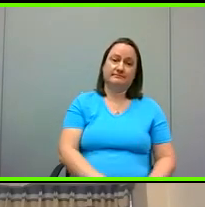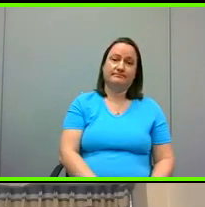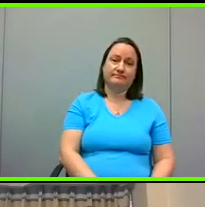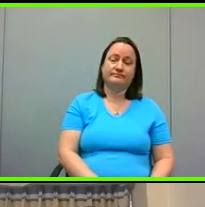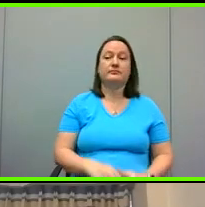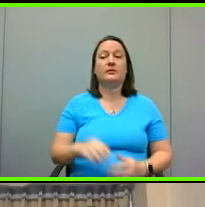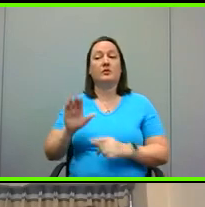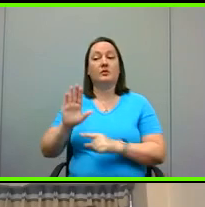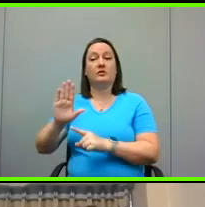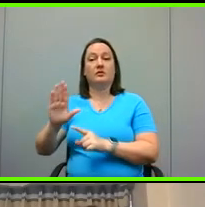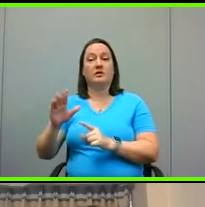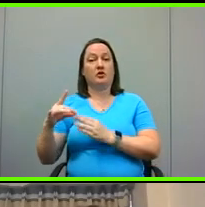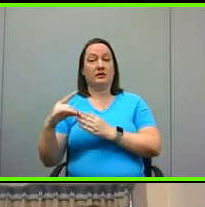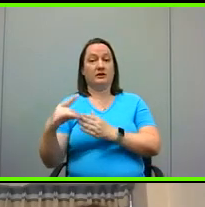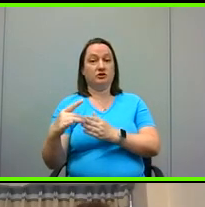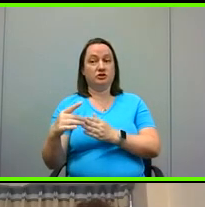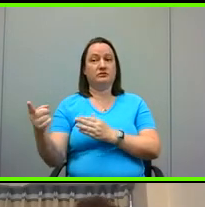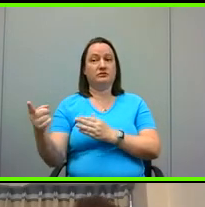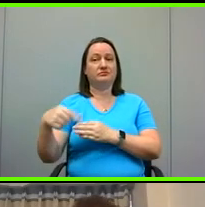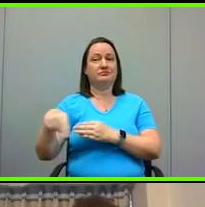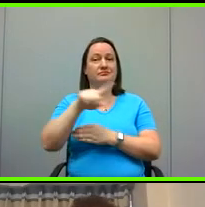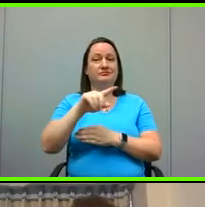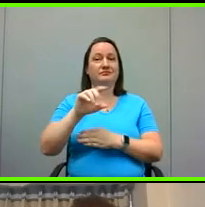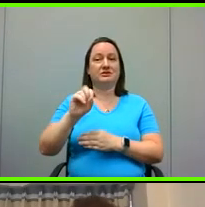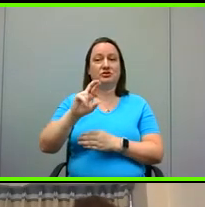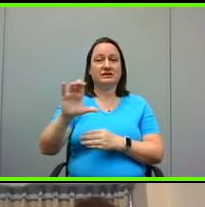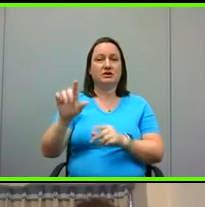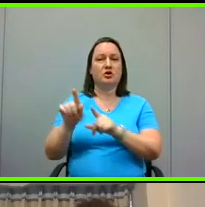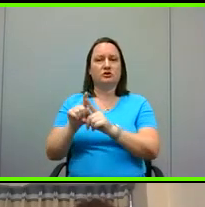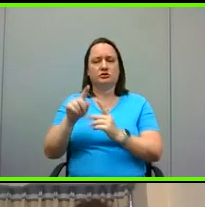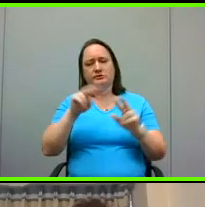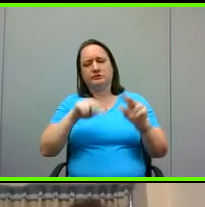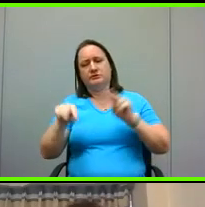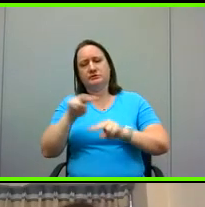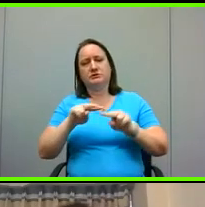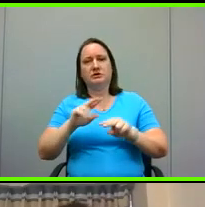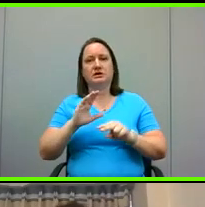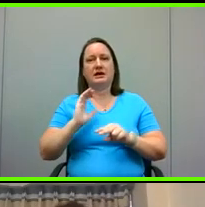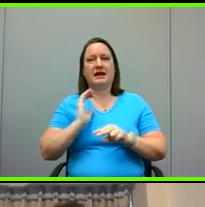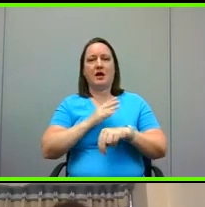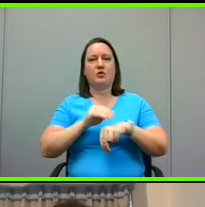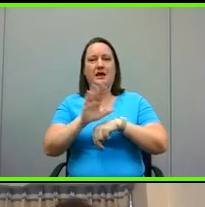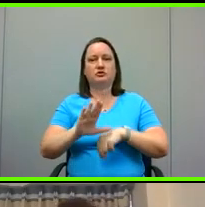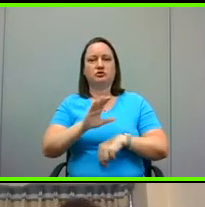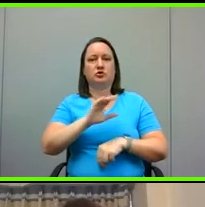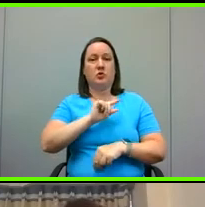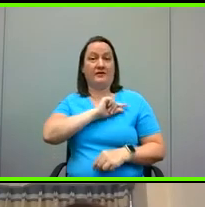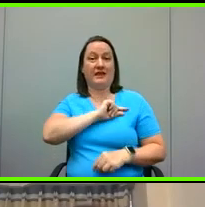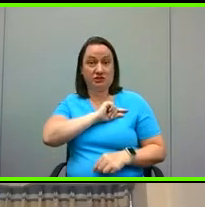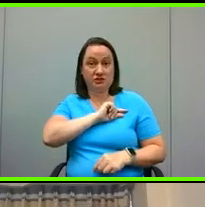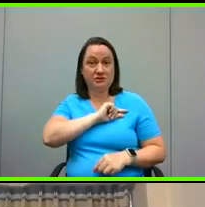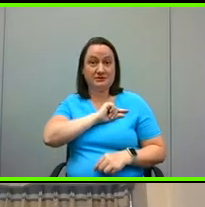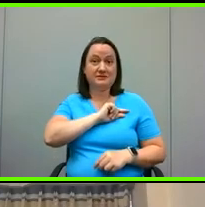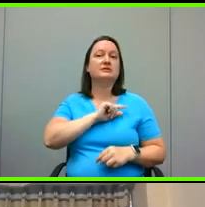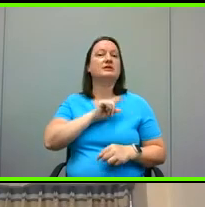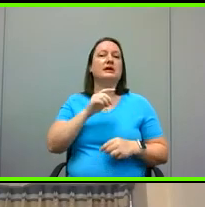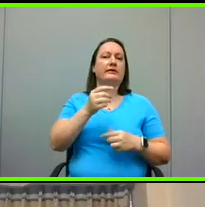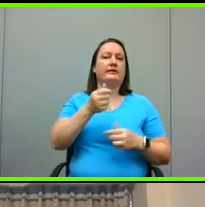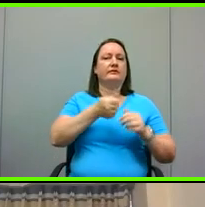Liz's leadership, worked to look at the qualifications of our counselors, and under the WIOA, the